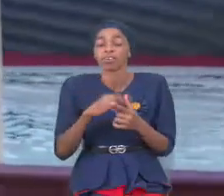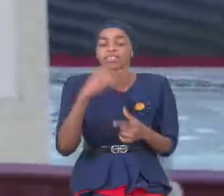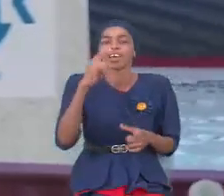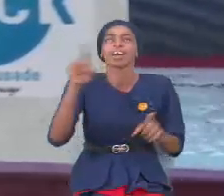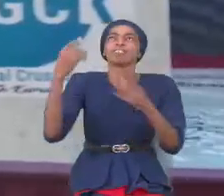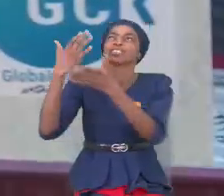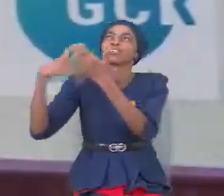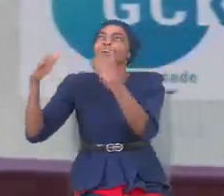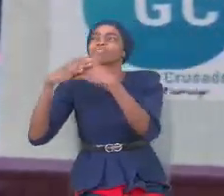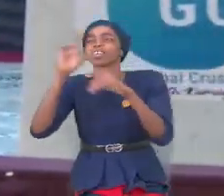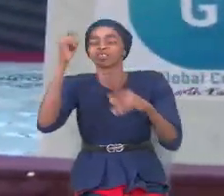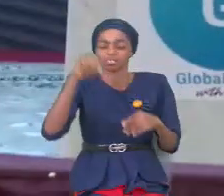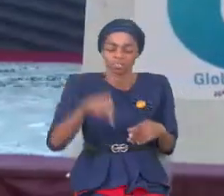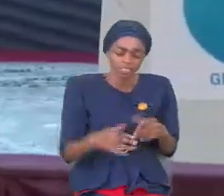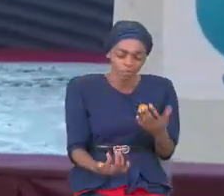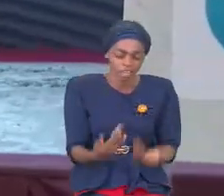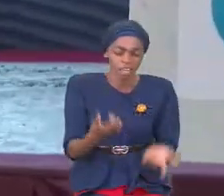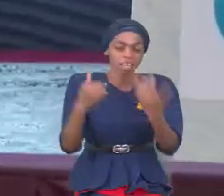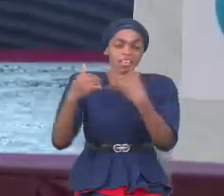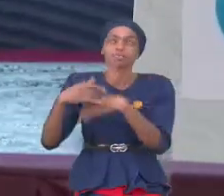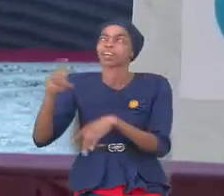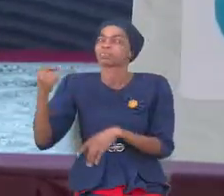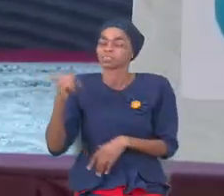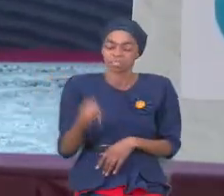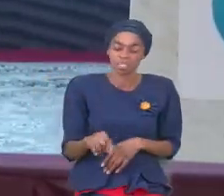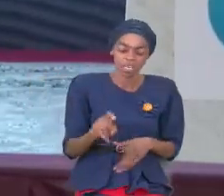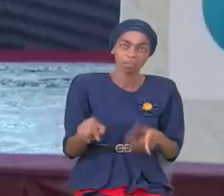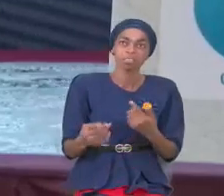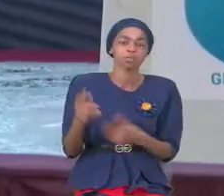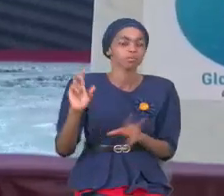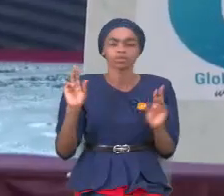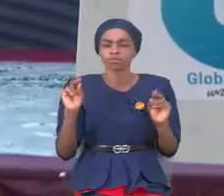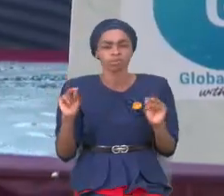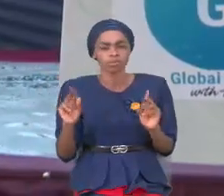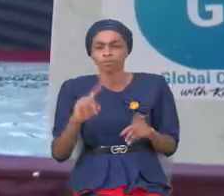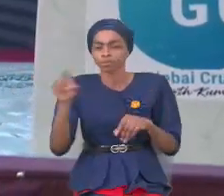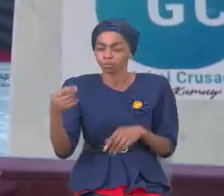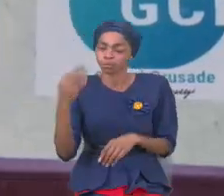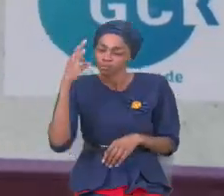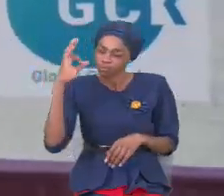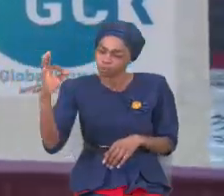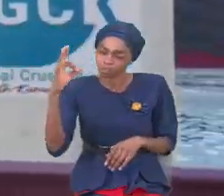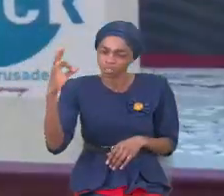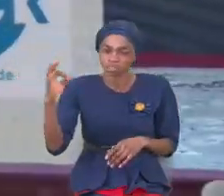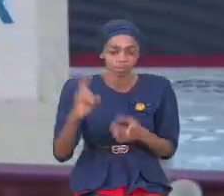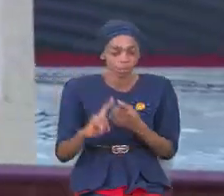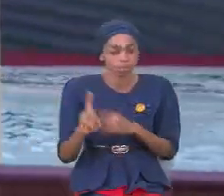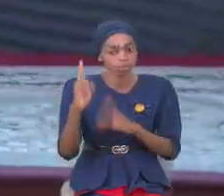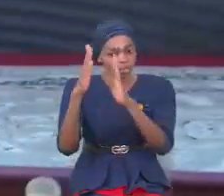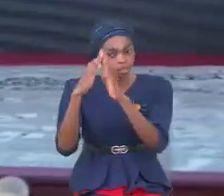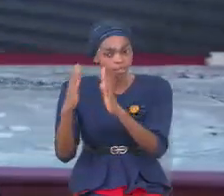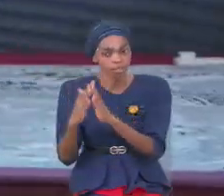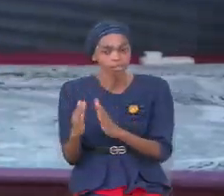I went to hell, I came back, I went to the bottom. No, nothing like that. And preach. Preach unto it,